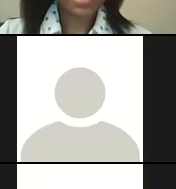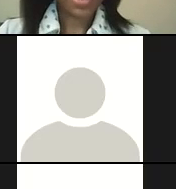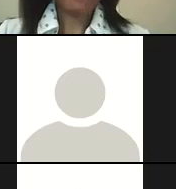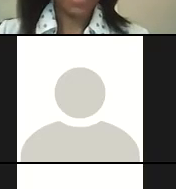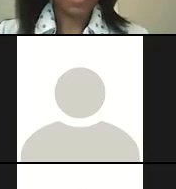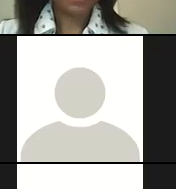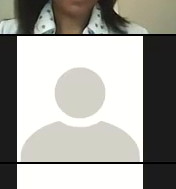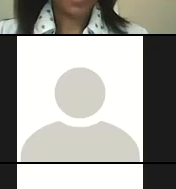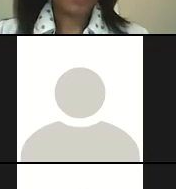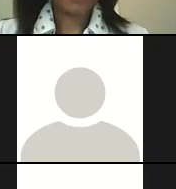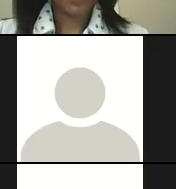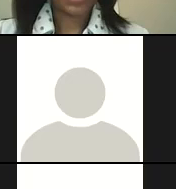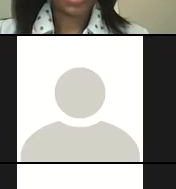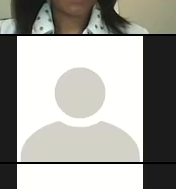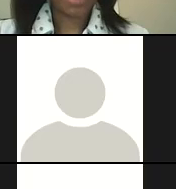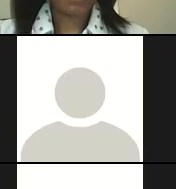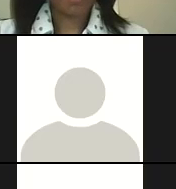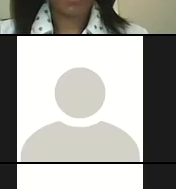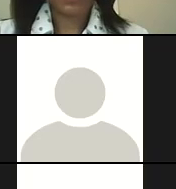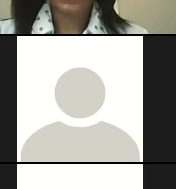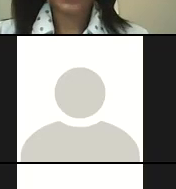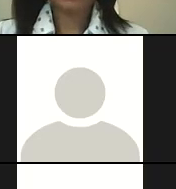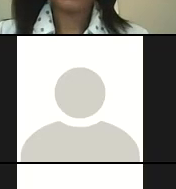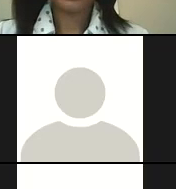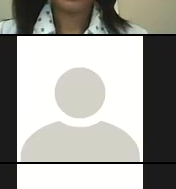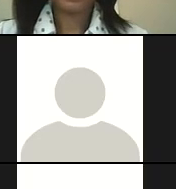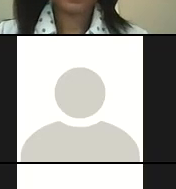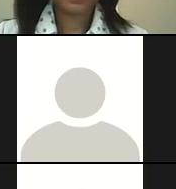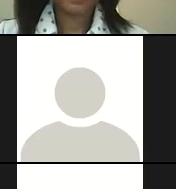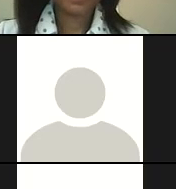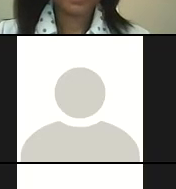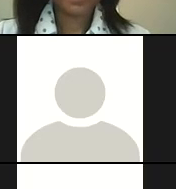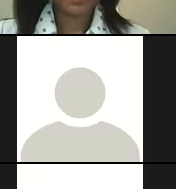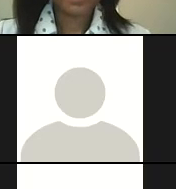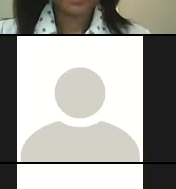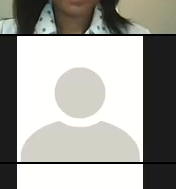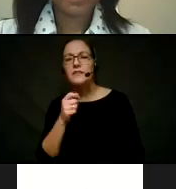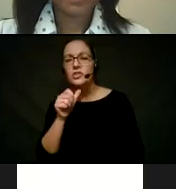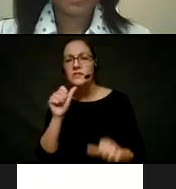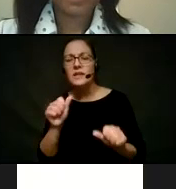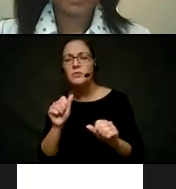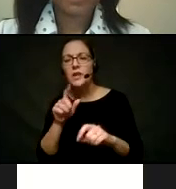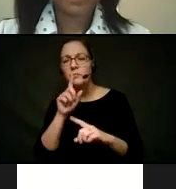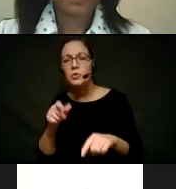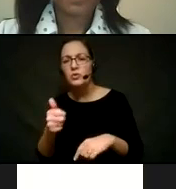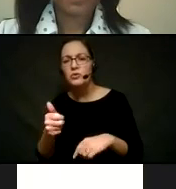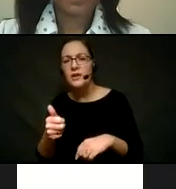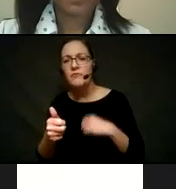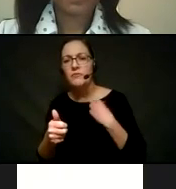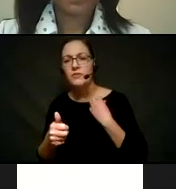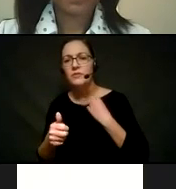I'm seeing Beth's iPad. We'll just give a couple more moments. Sable, she's saying that she's not able to